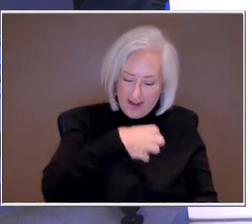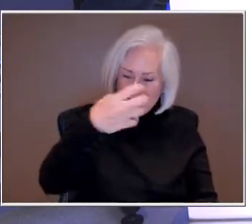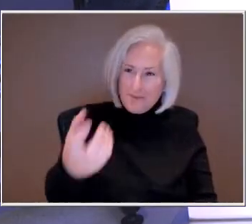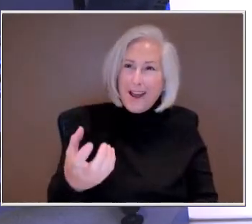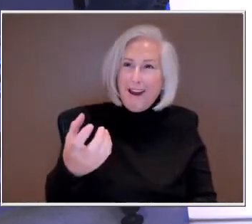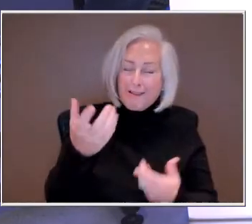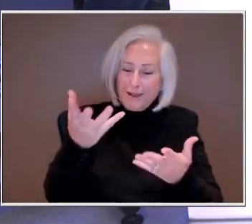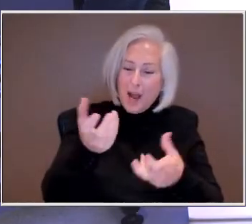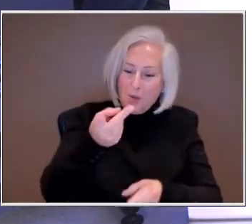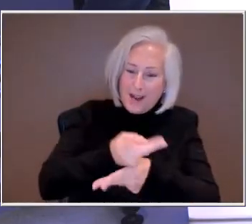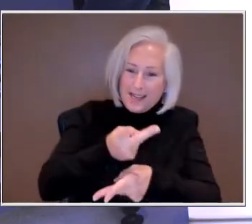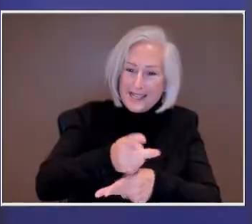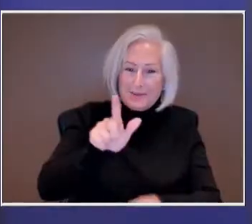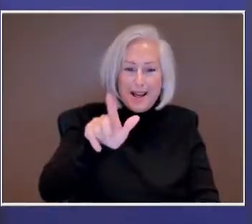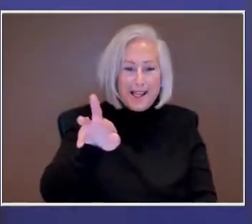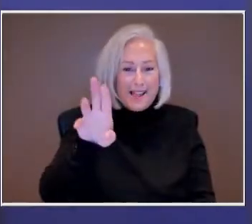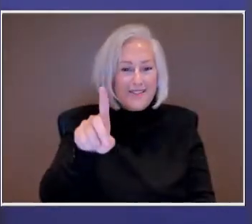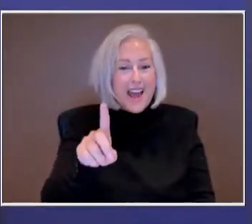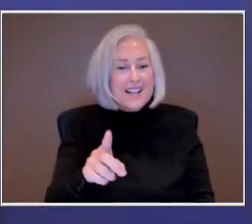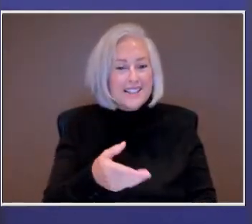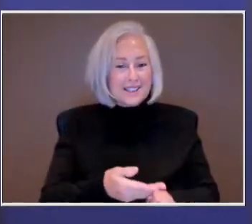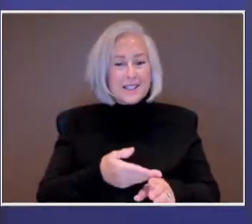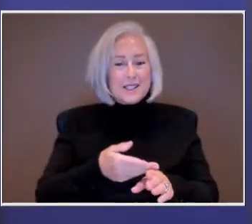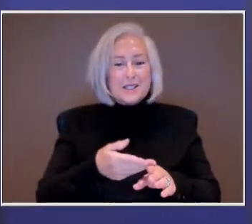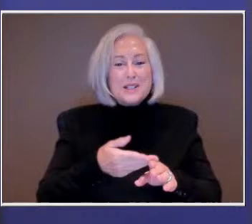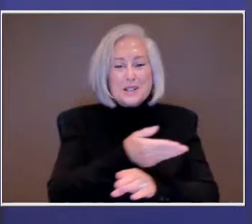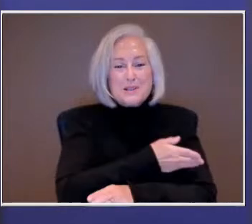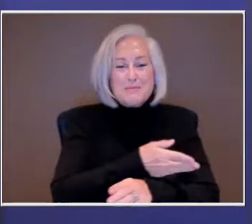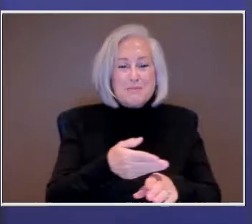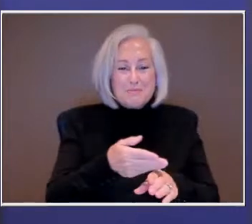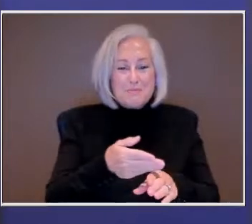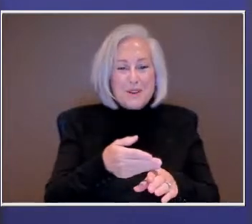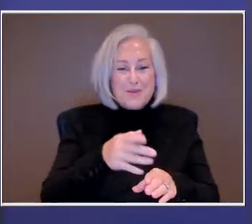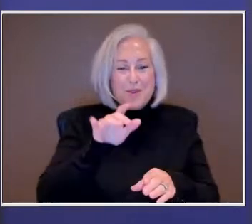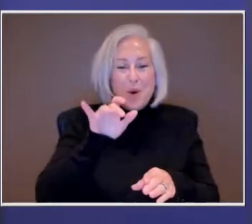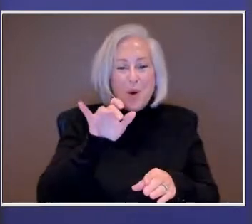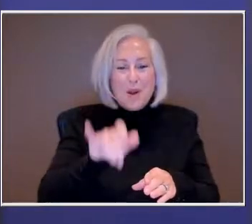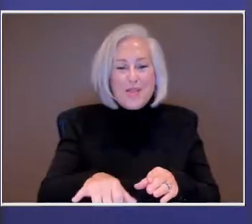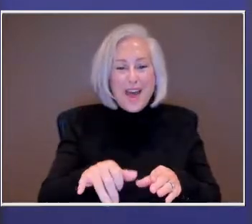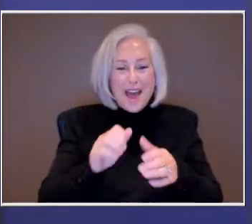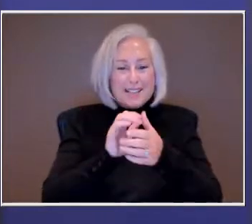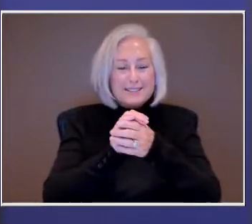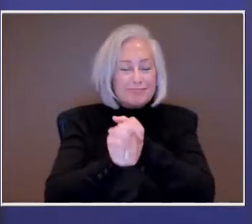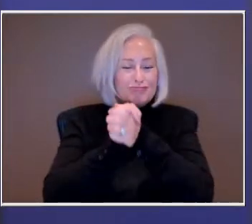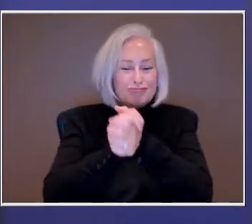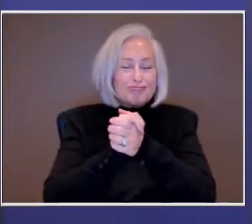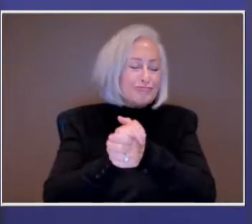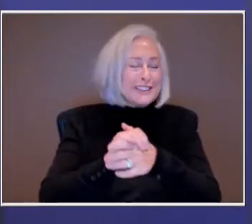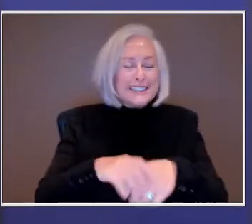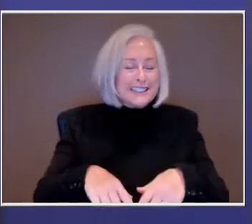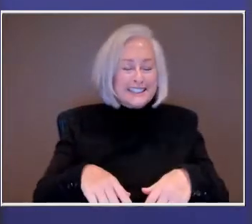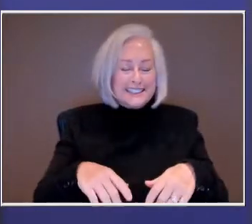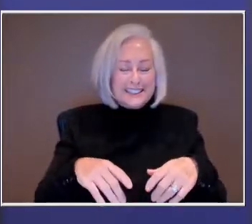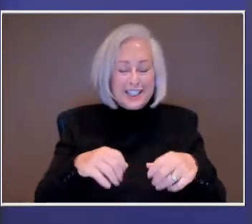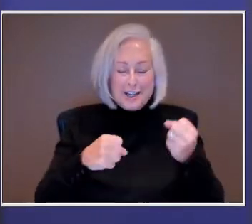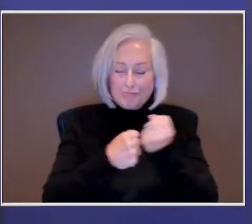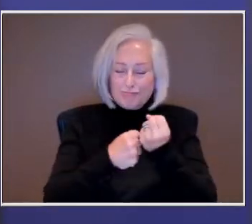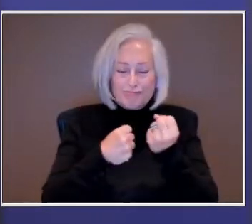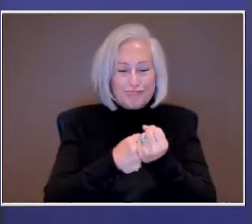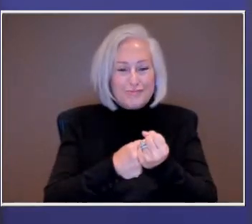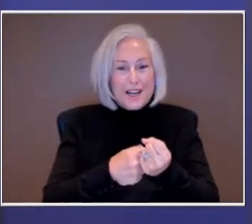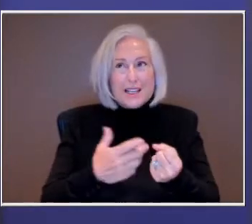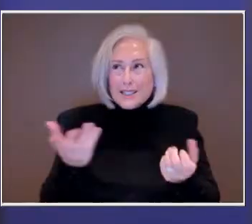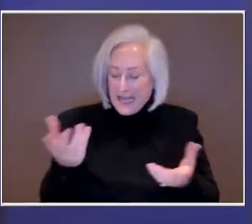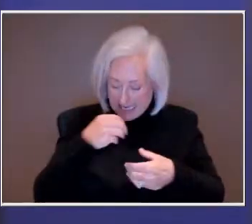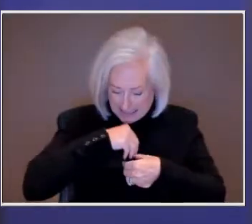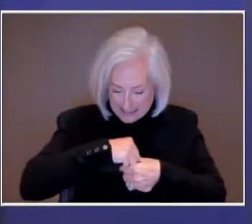the cheer or after the cheer? It was before the cheer, obviously, but honestly, I remember thinking, well, it's in me. Why can't I have it? Yeah. You know, why not?